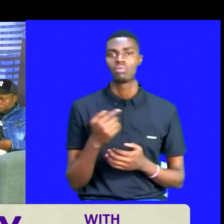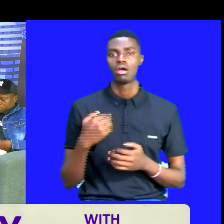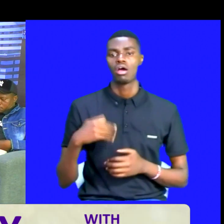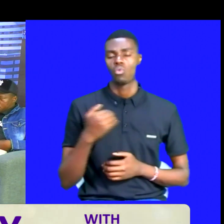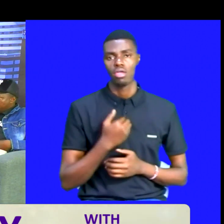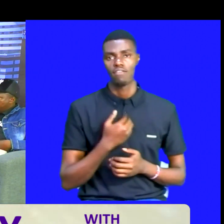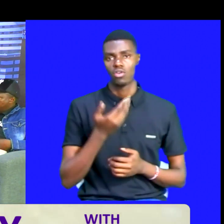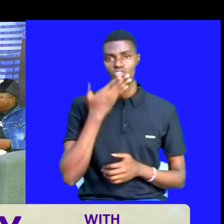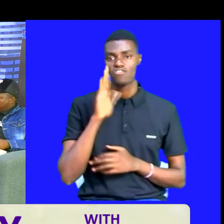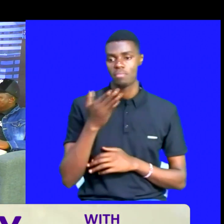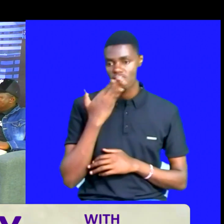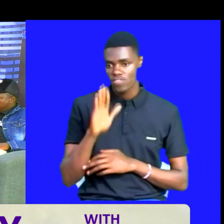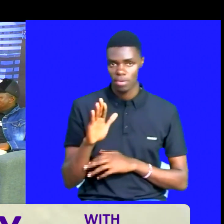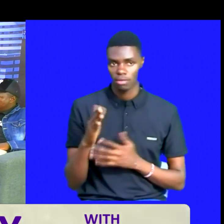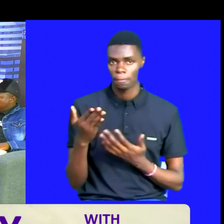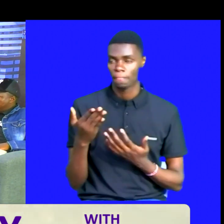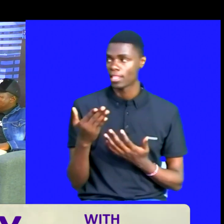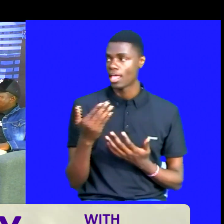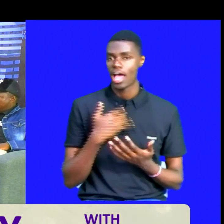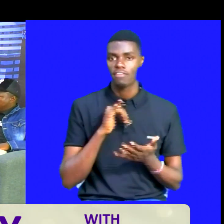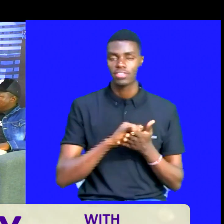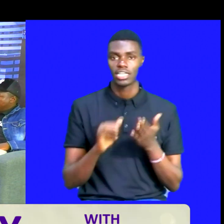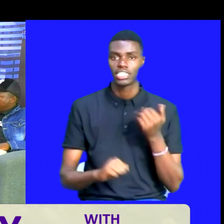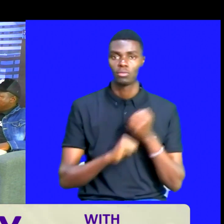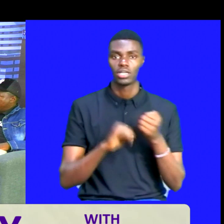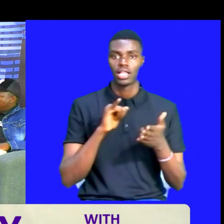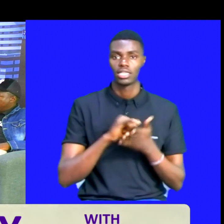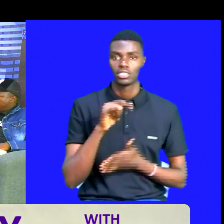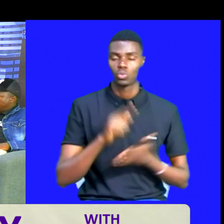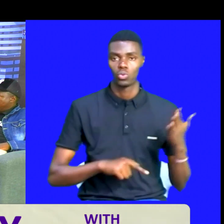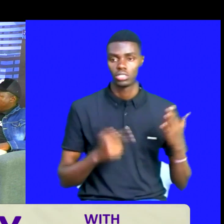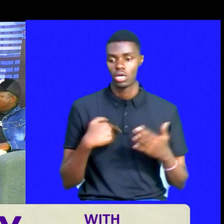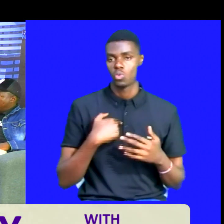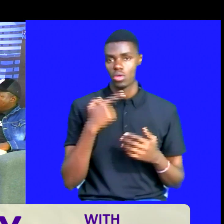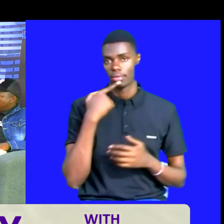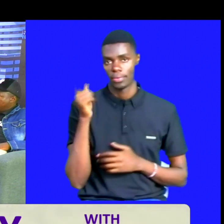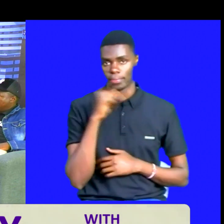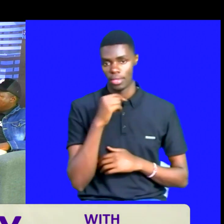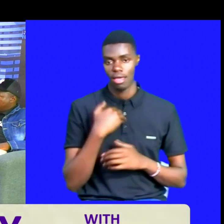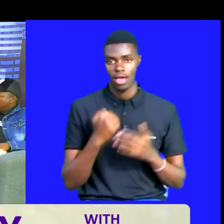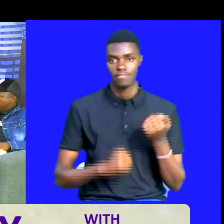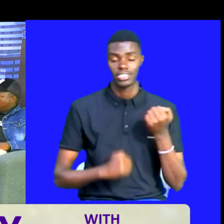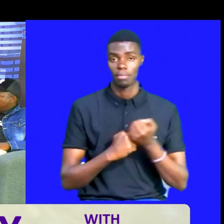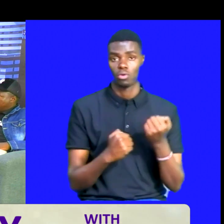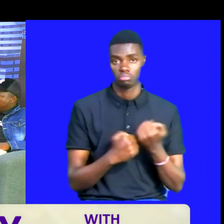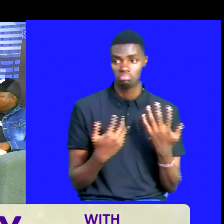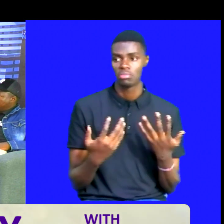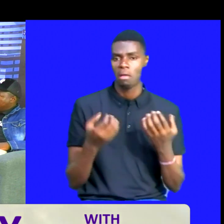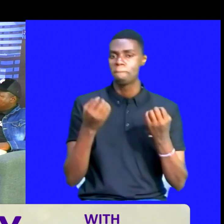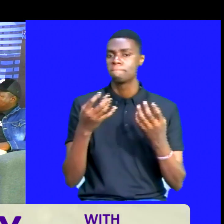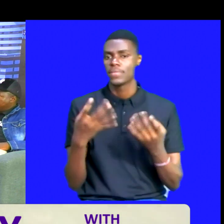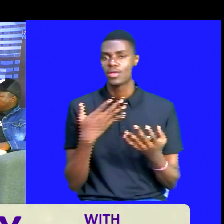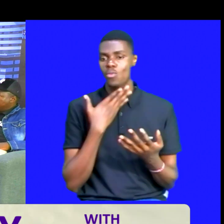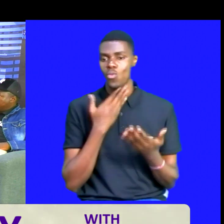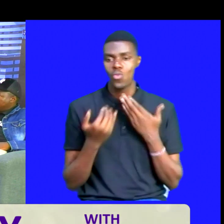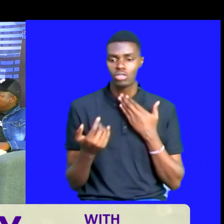of feedback on how because there's that support, and that is what we are saying. There's that support that many would want